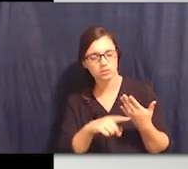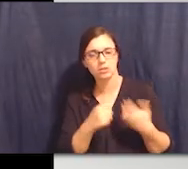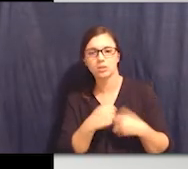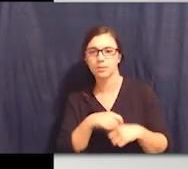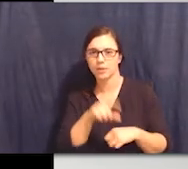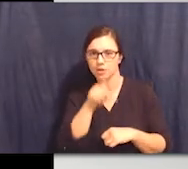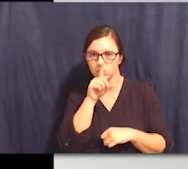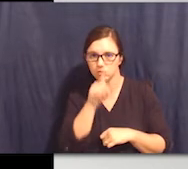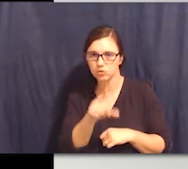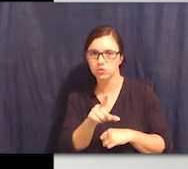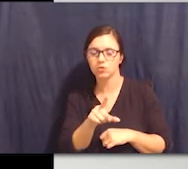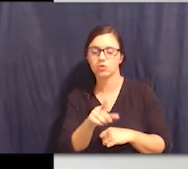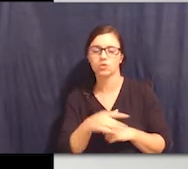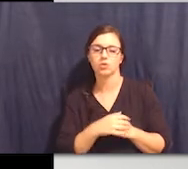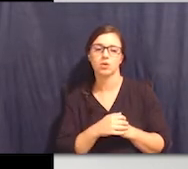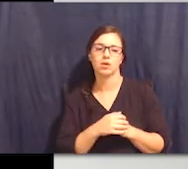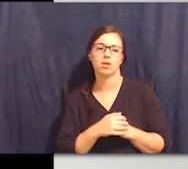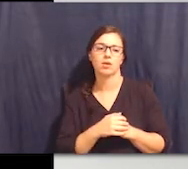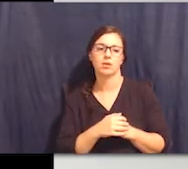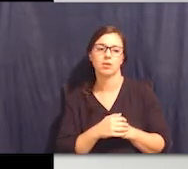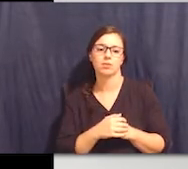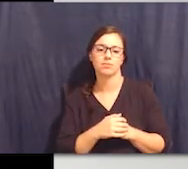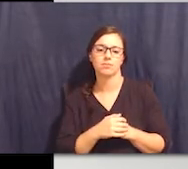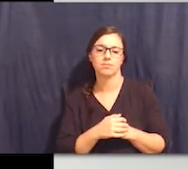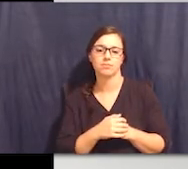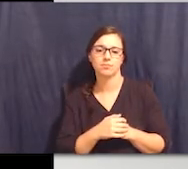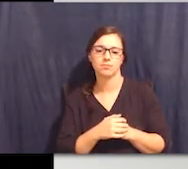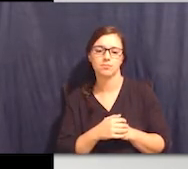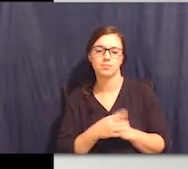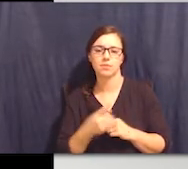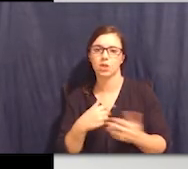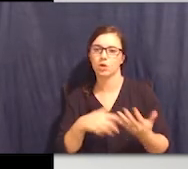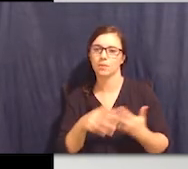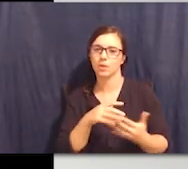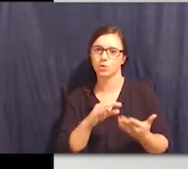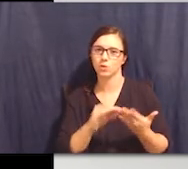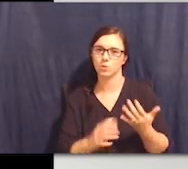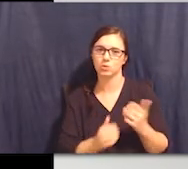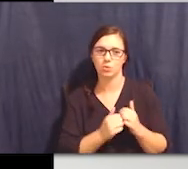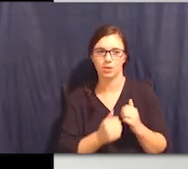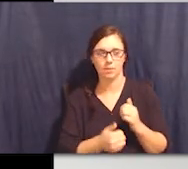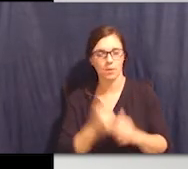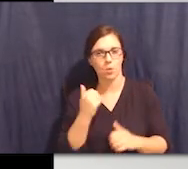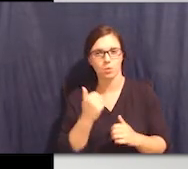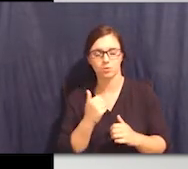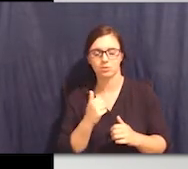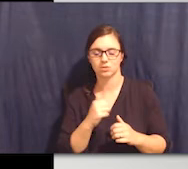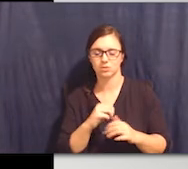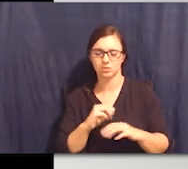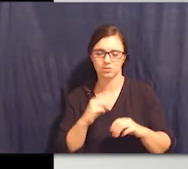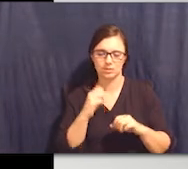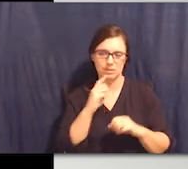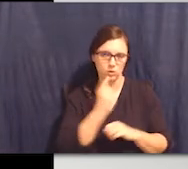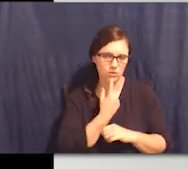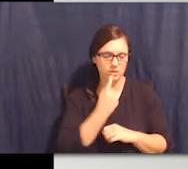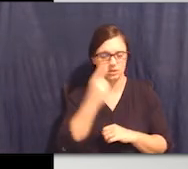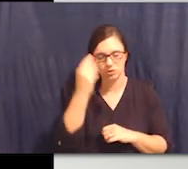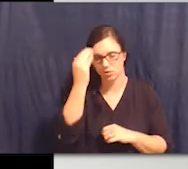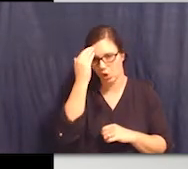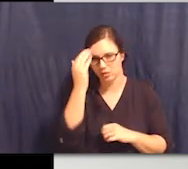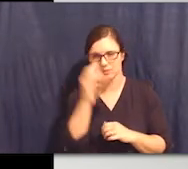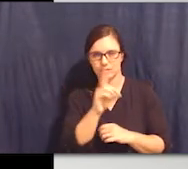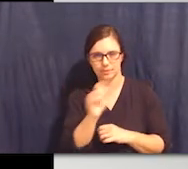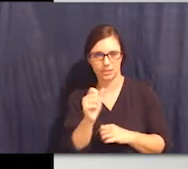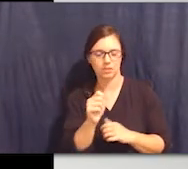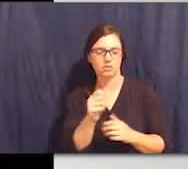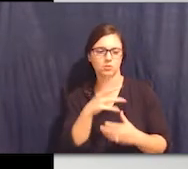ensure and that they have most, that they are among students with the most significant cognitive disabilities in order to participate